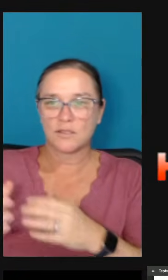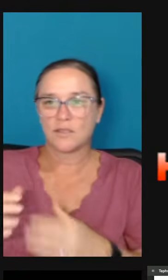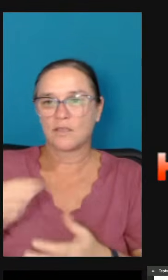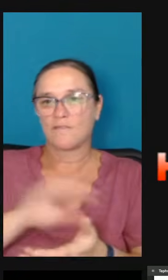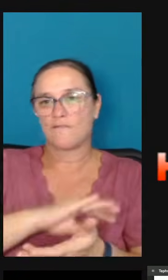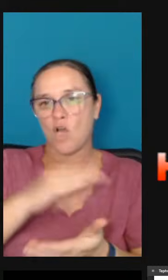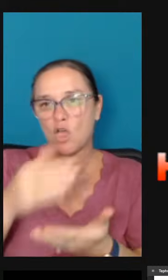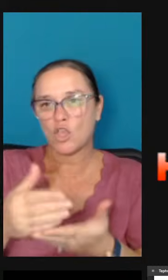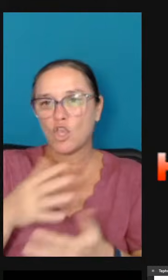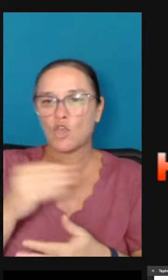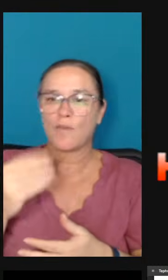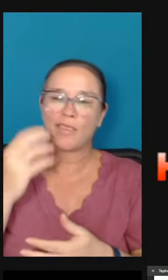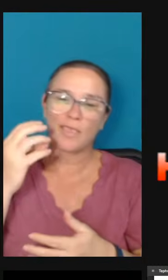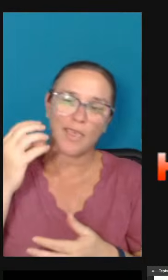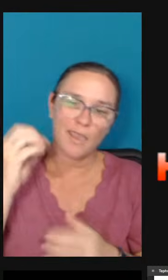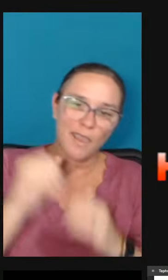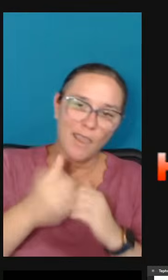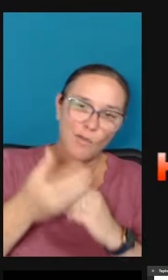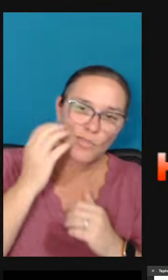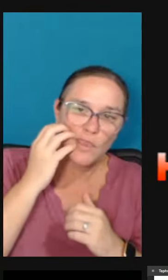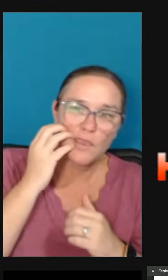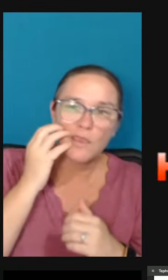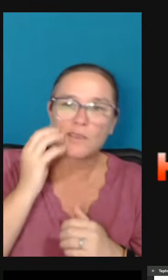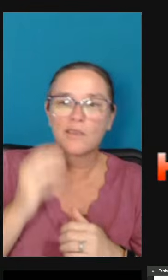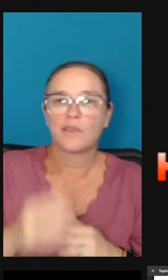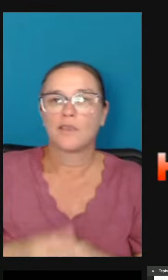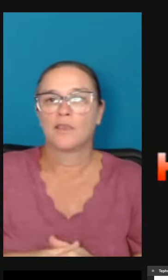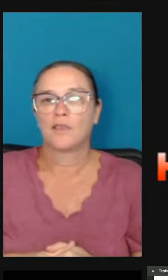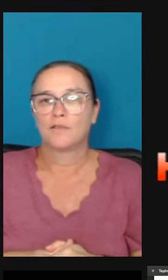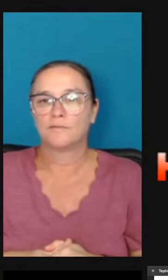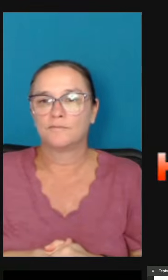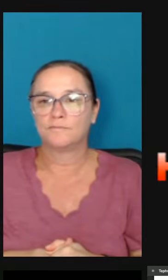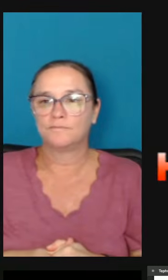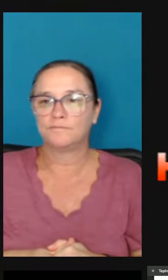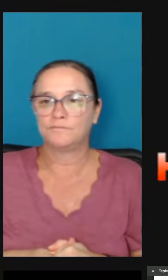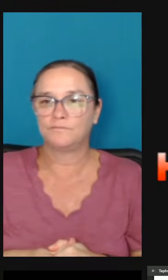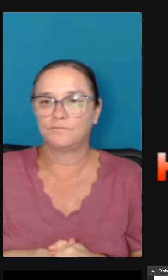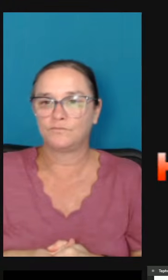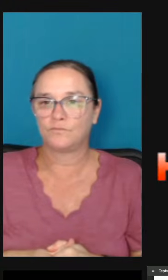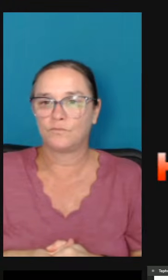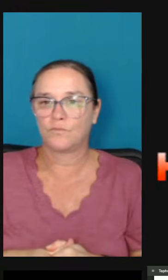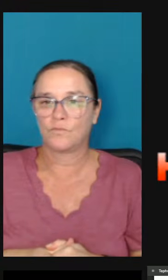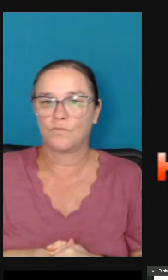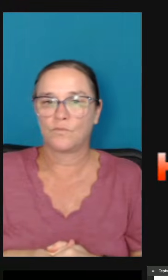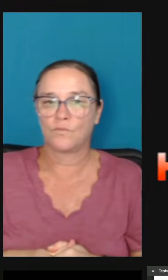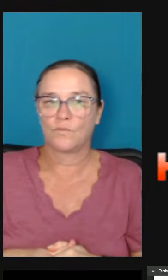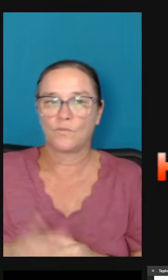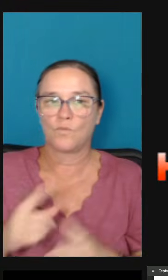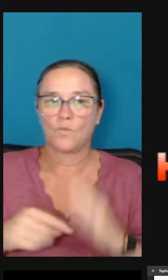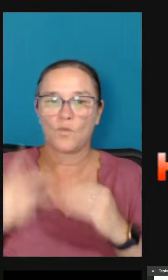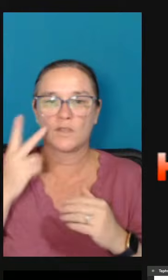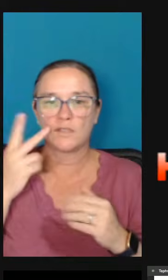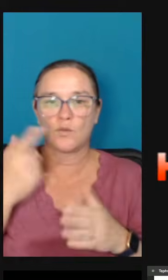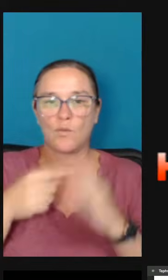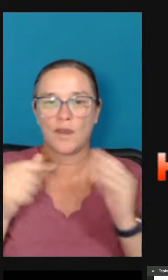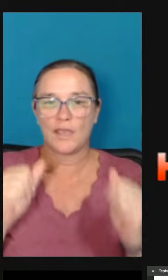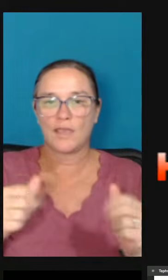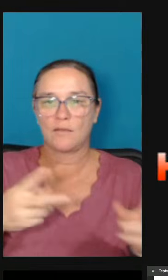and thicknesses and all of that. Let me see what I can pull out to share with you guys here.